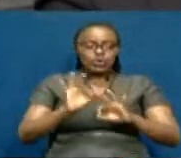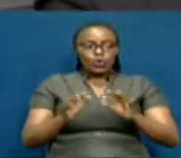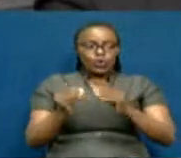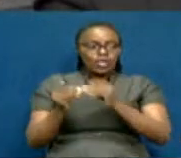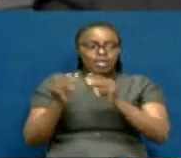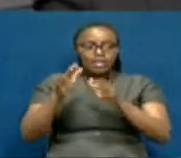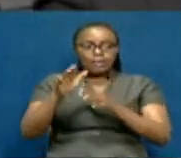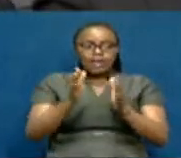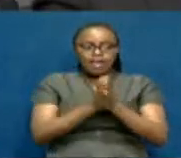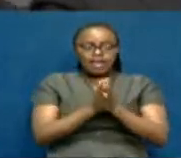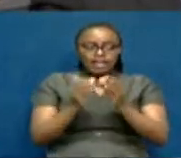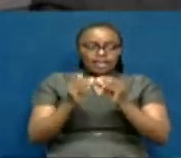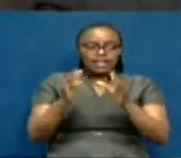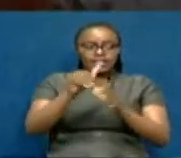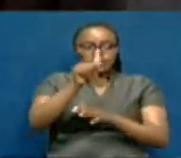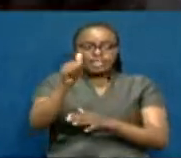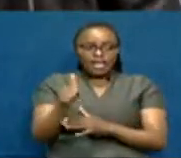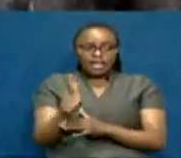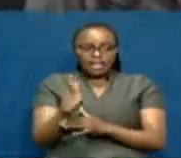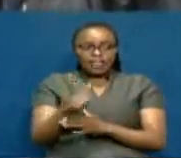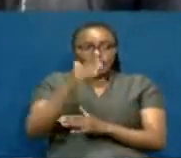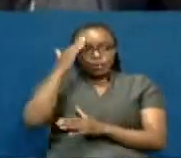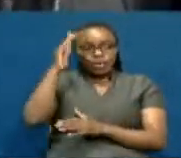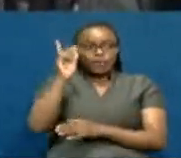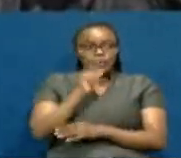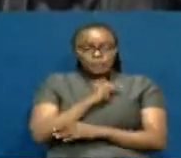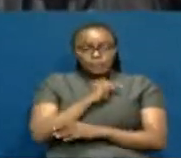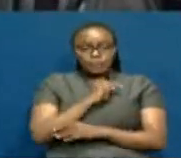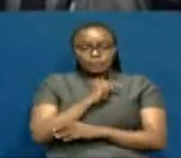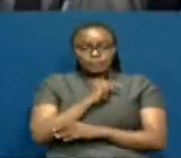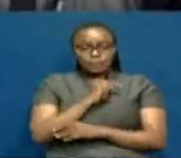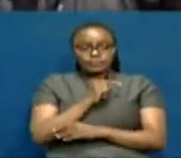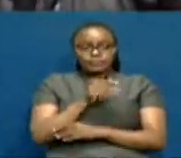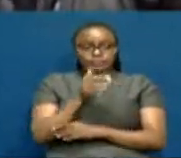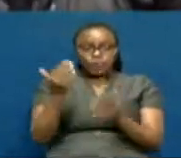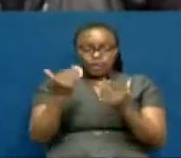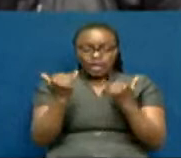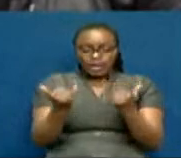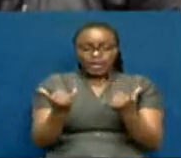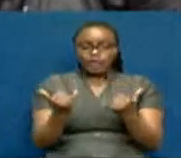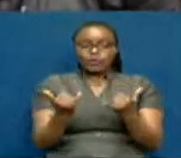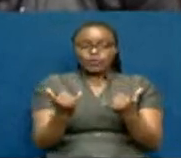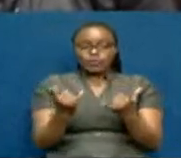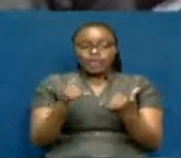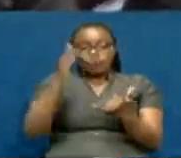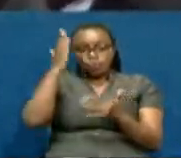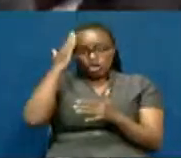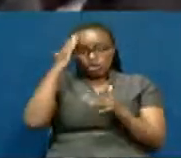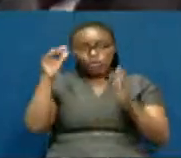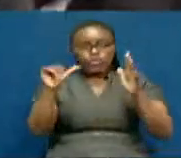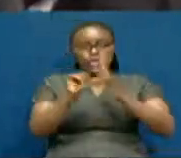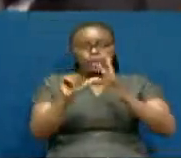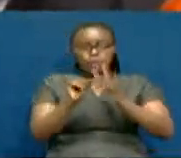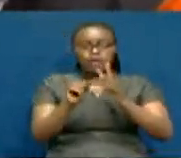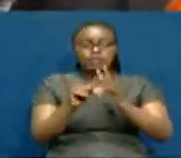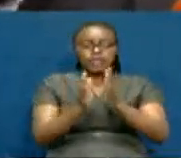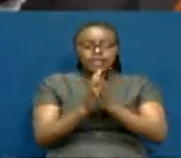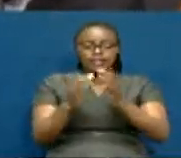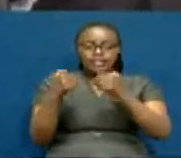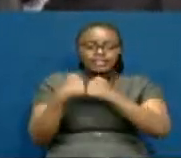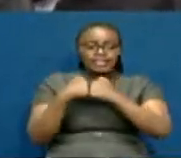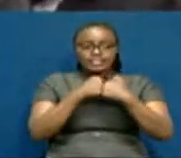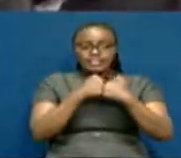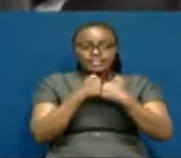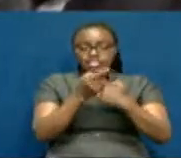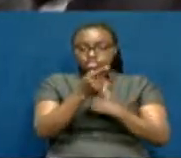wenu hapa na viongozi wenu wengine, tunajua pale tuko, najua shida na ile changamoto ambayo